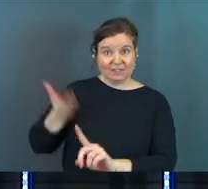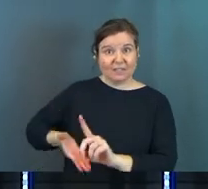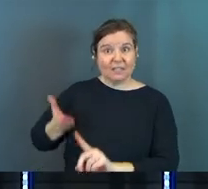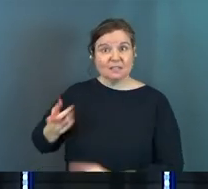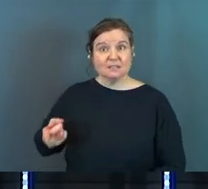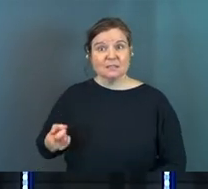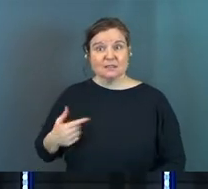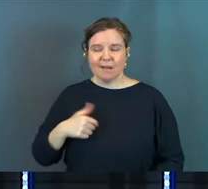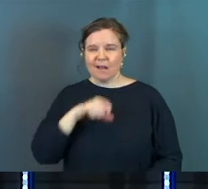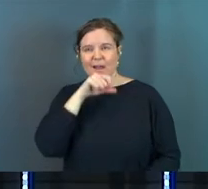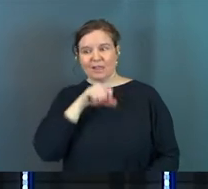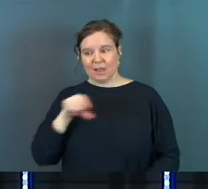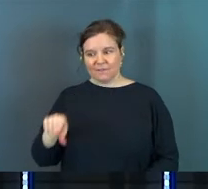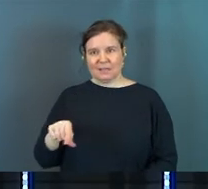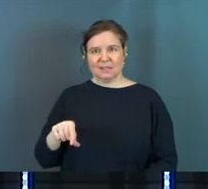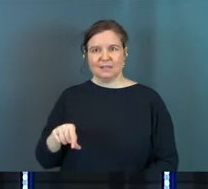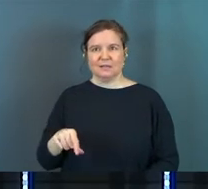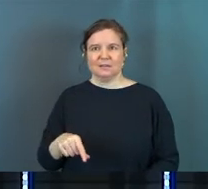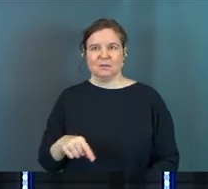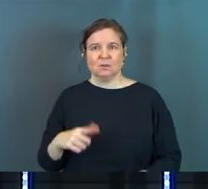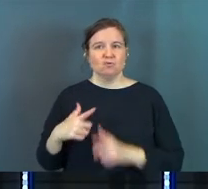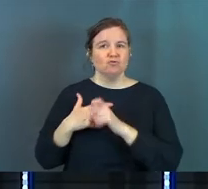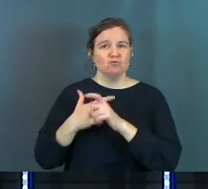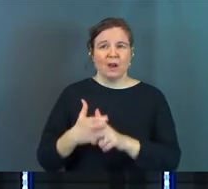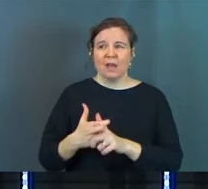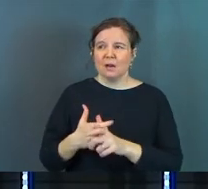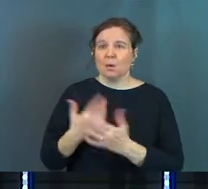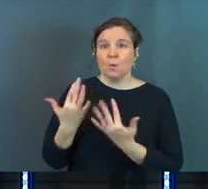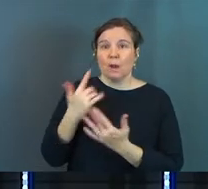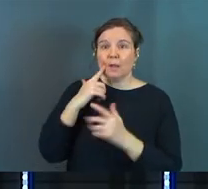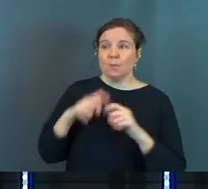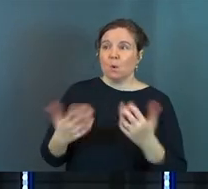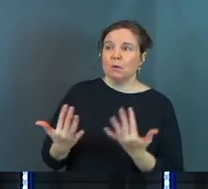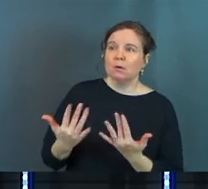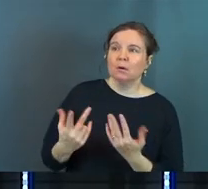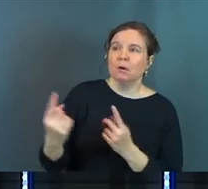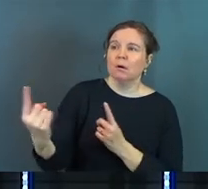is. I love him. Ran to him, waiting on the porch for